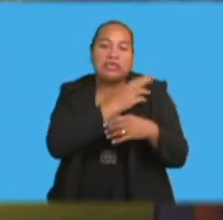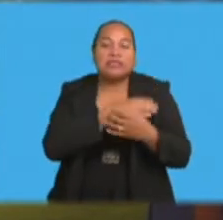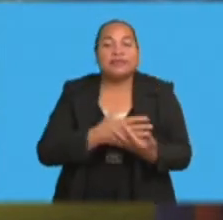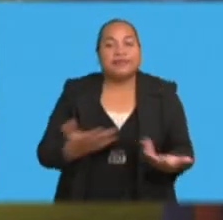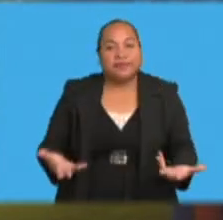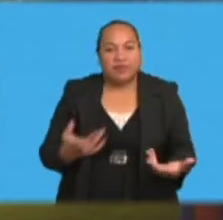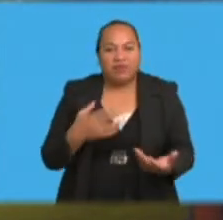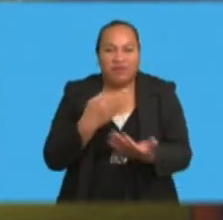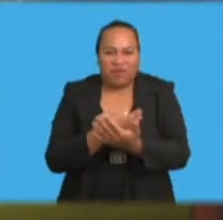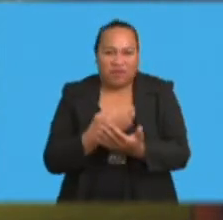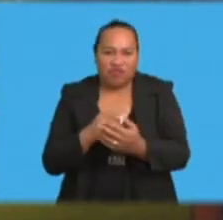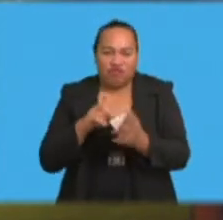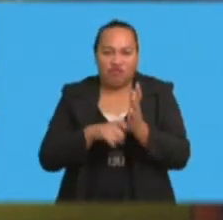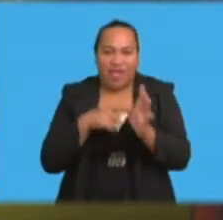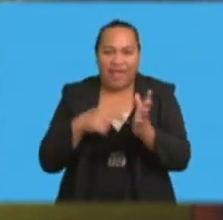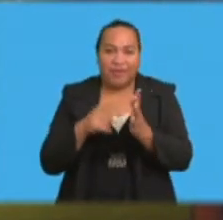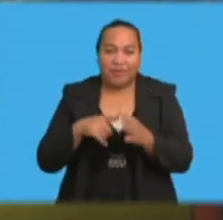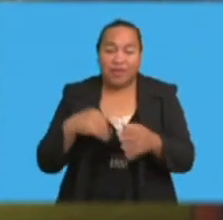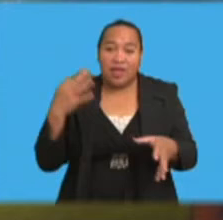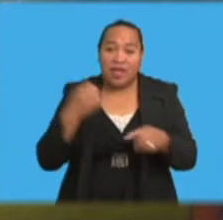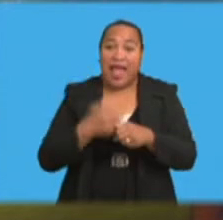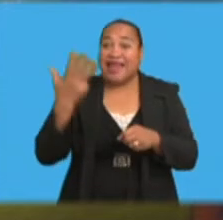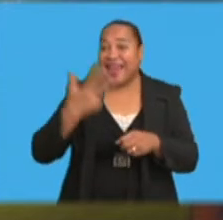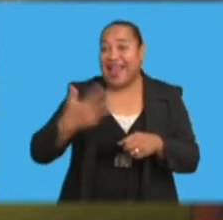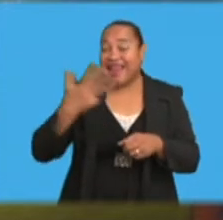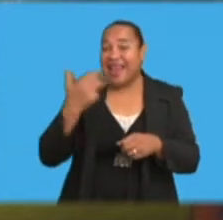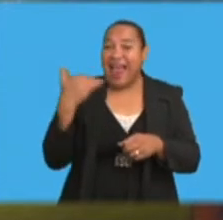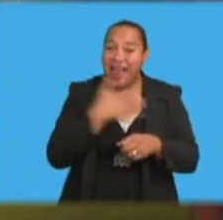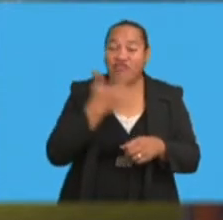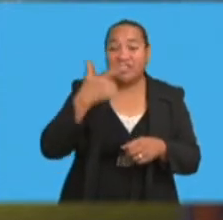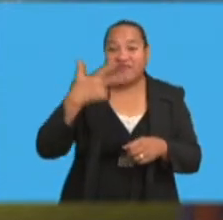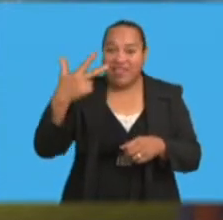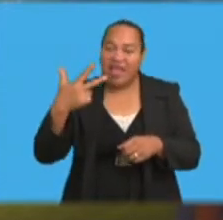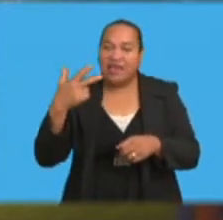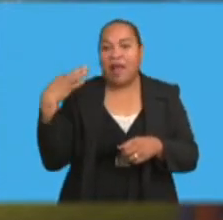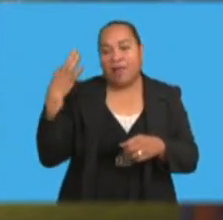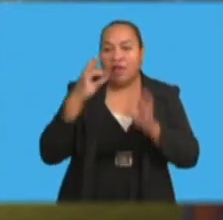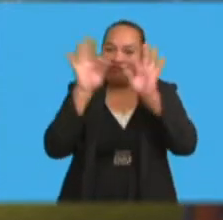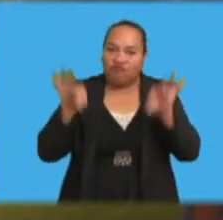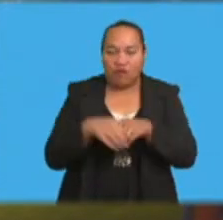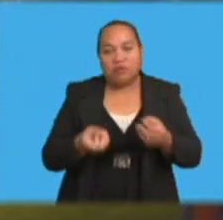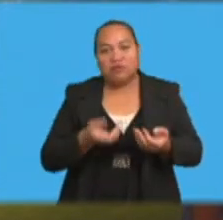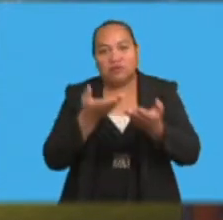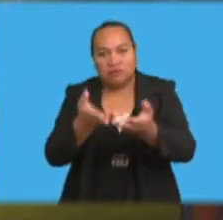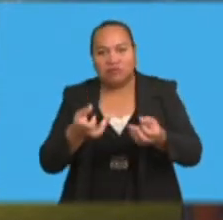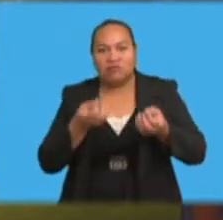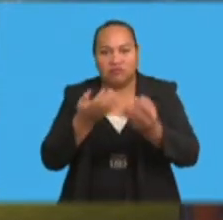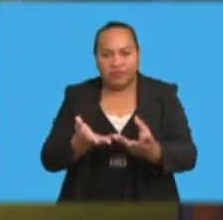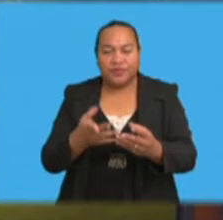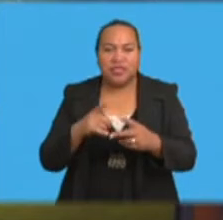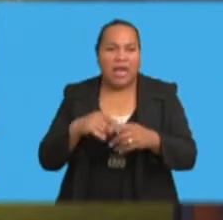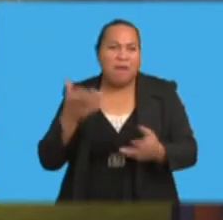rates. In total, 978 applications have been processed under these facilities, and the current outstanding balance